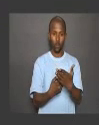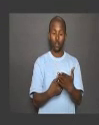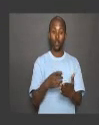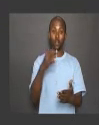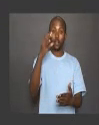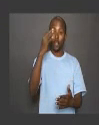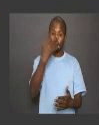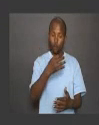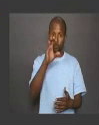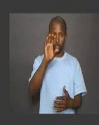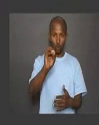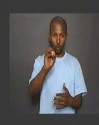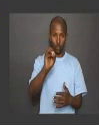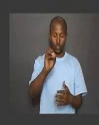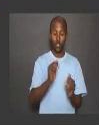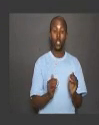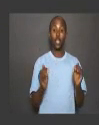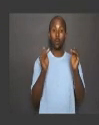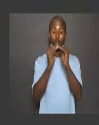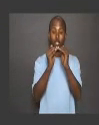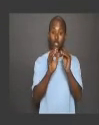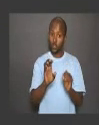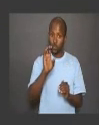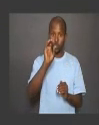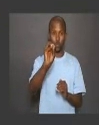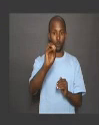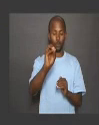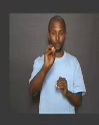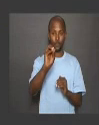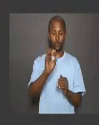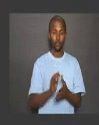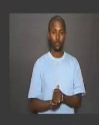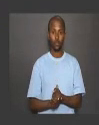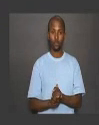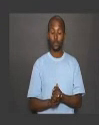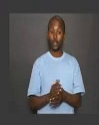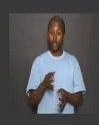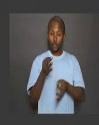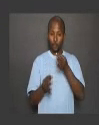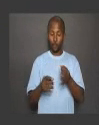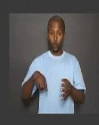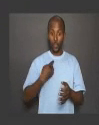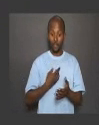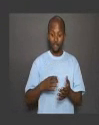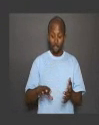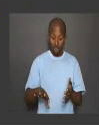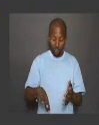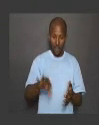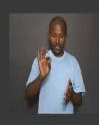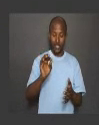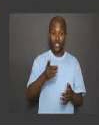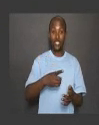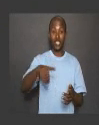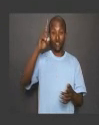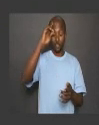0. So, f of 0 equals 0. If we